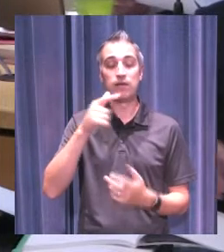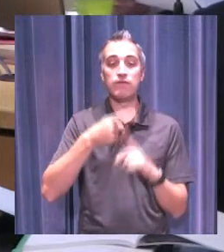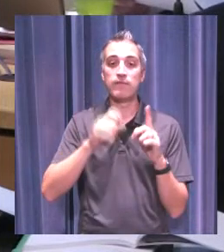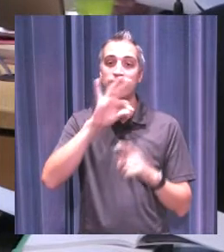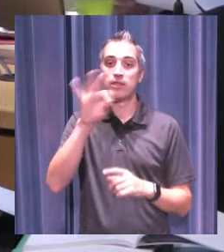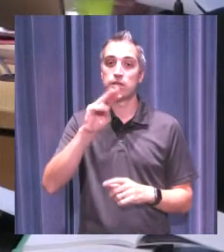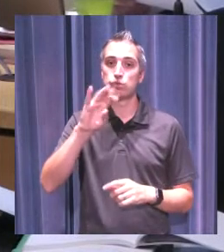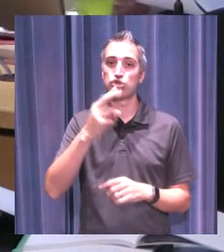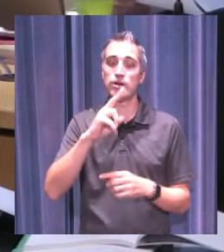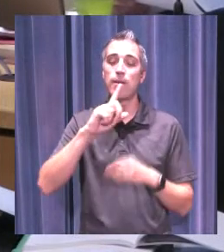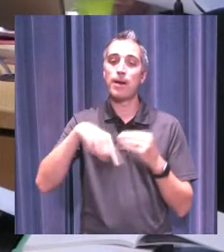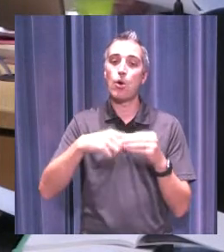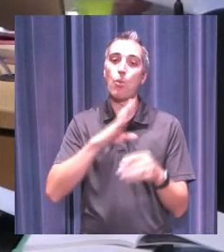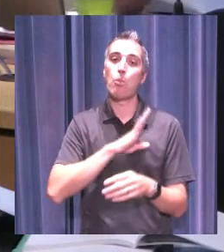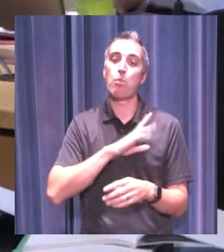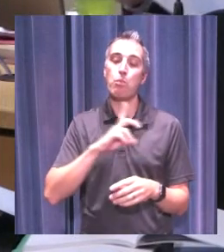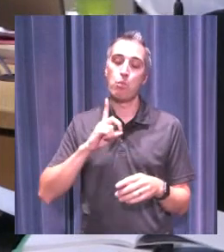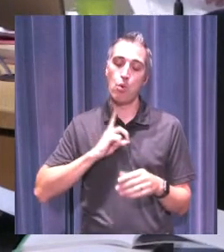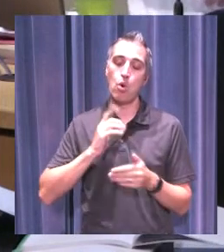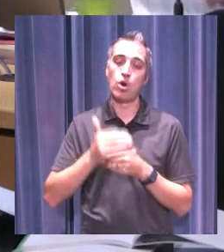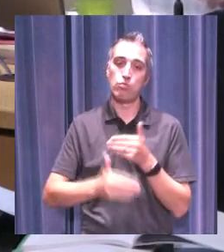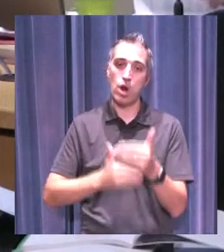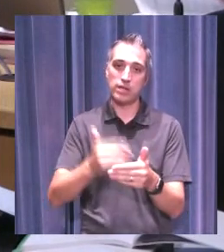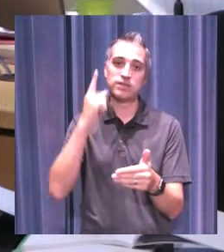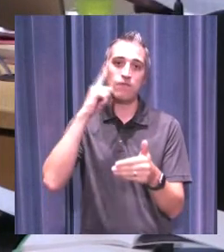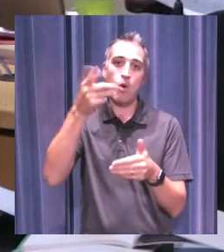of board process for hiring interim president.